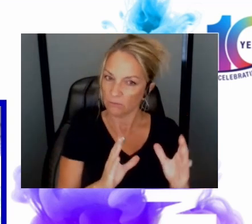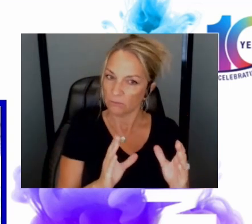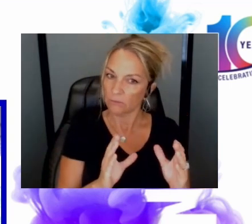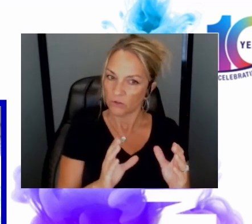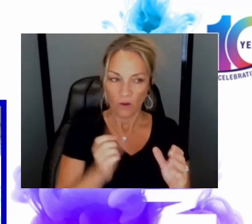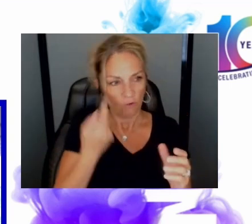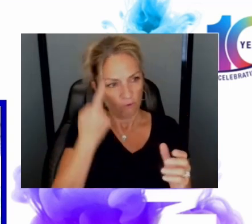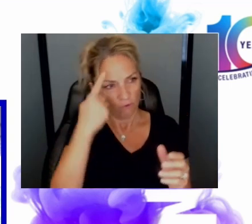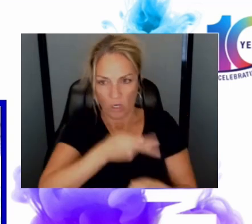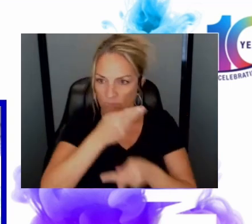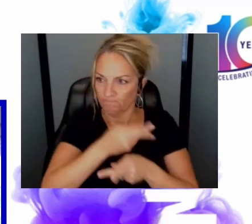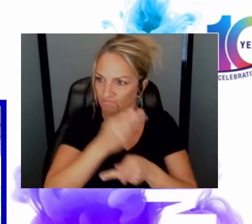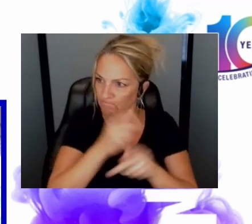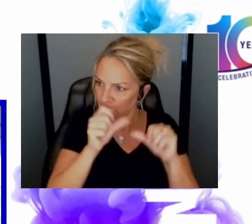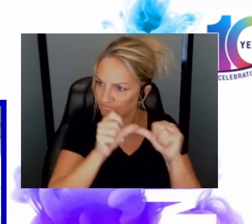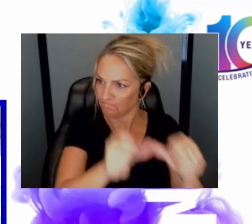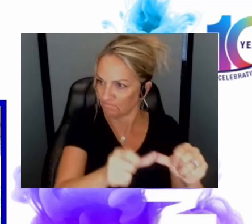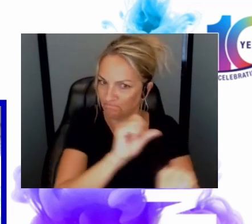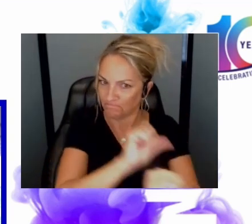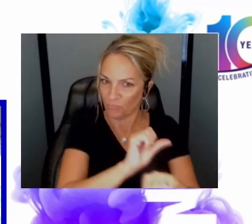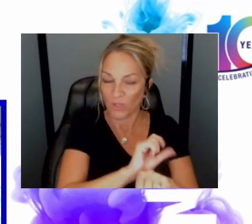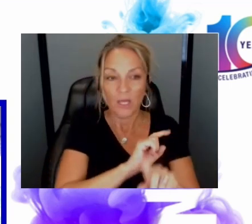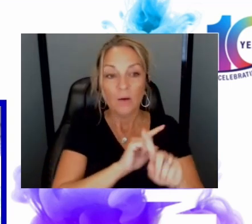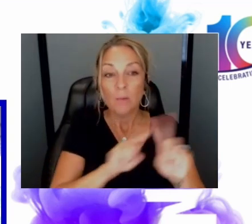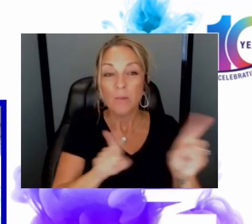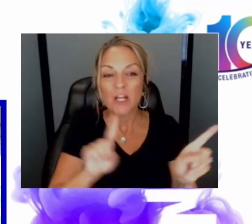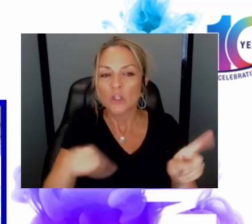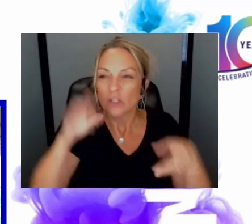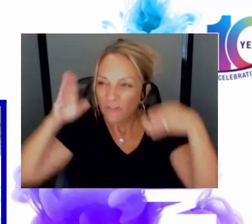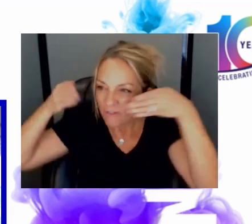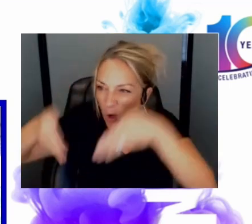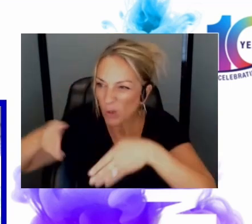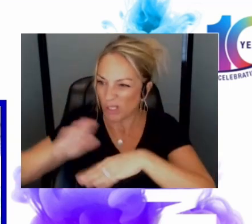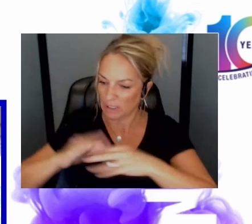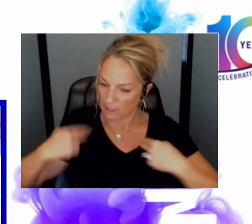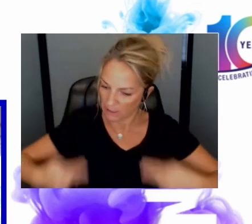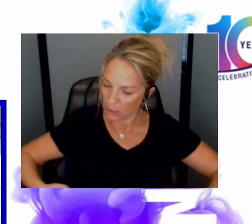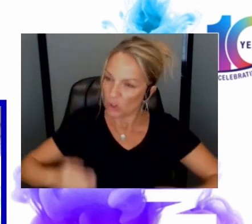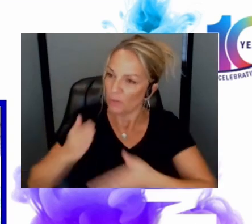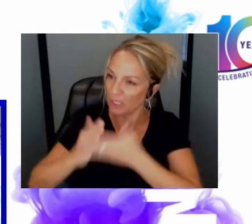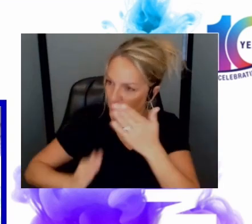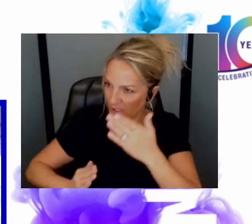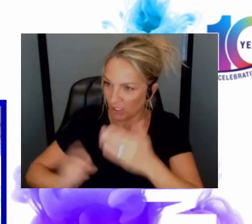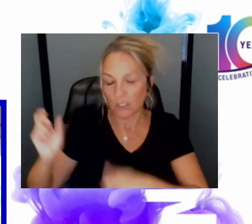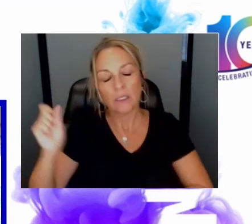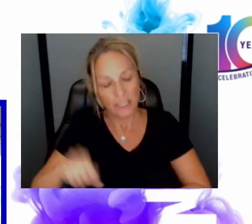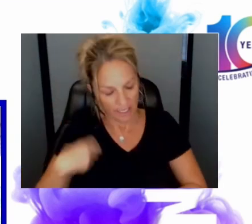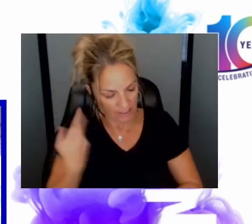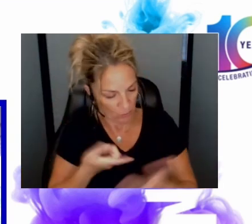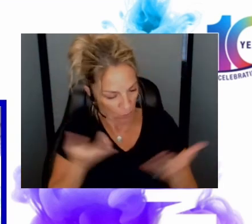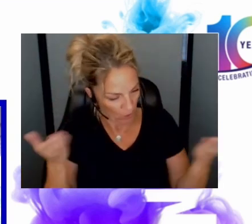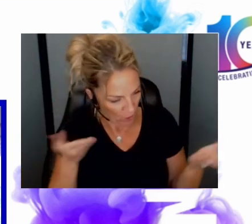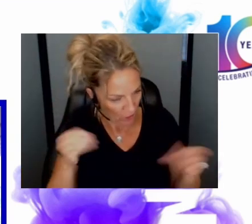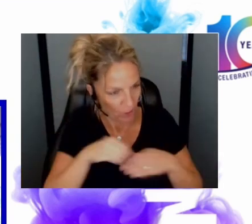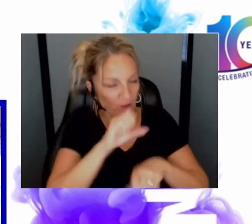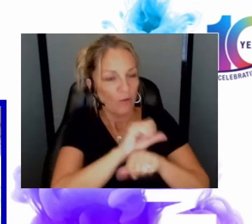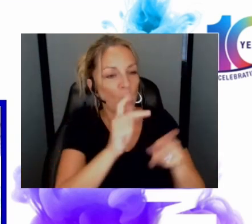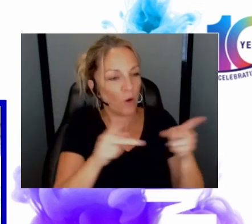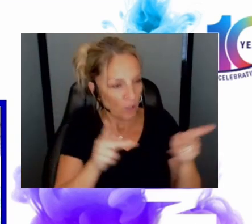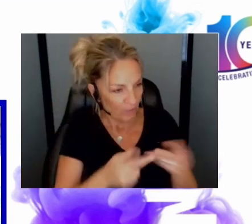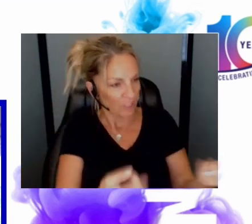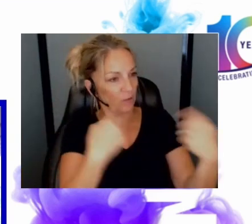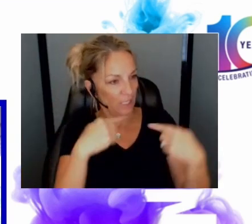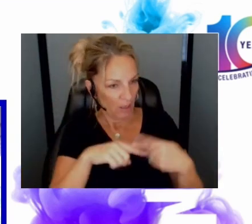just focusing on the human aspect. Yes, we're here in the workplace and we come to work and we have our duties,